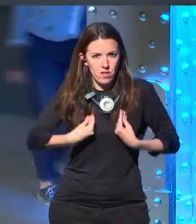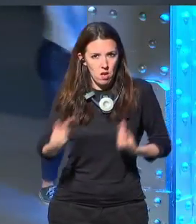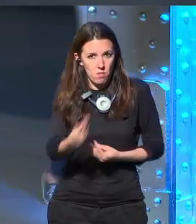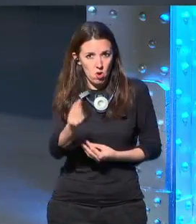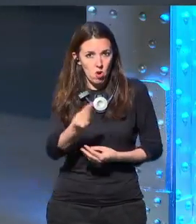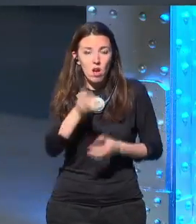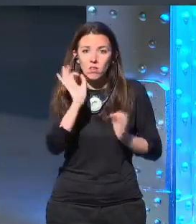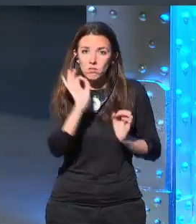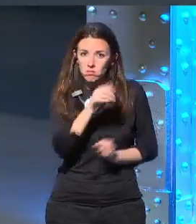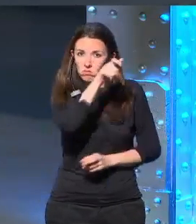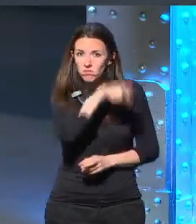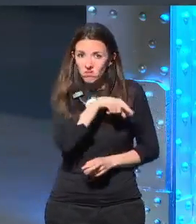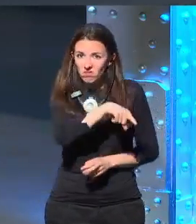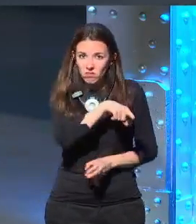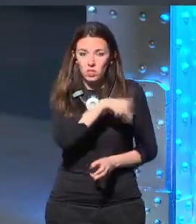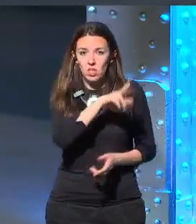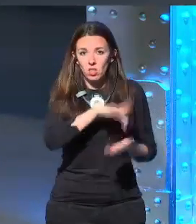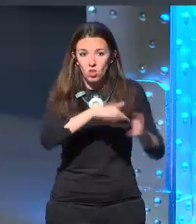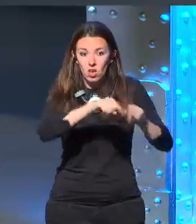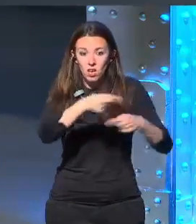lives of everyone. Leonardo